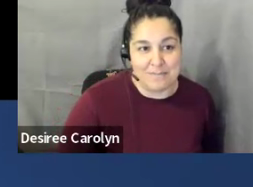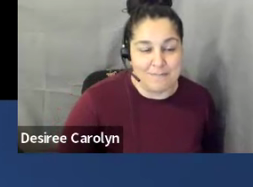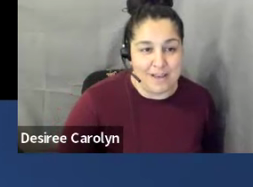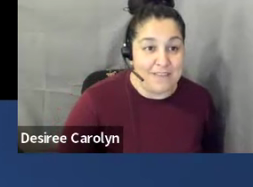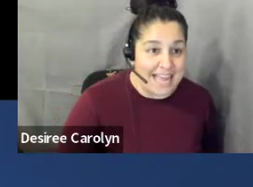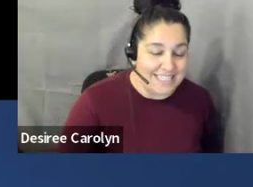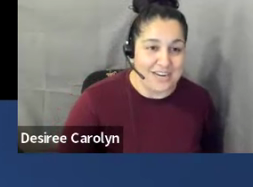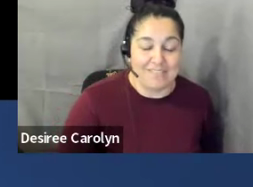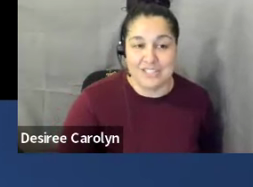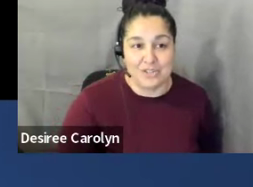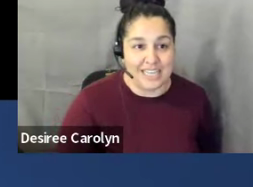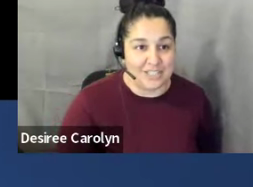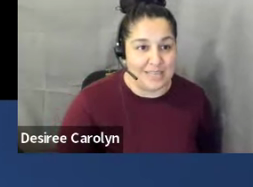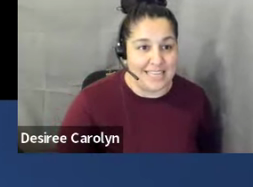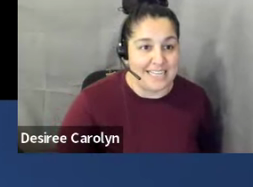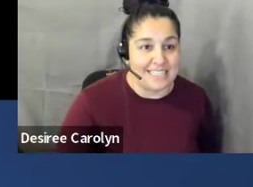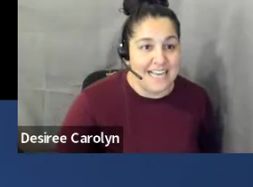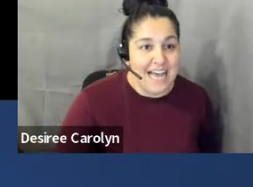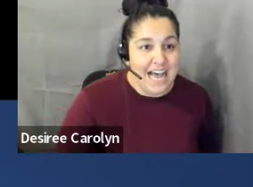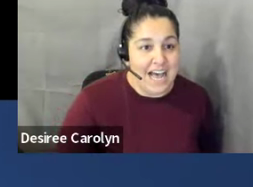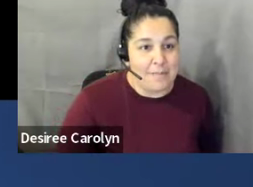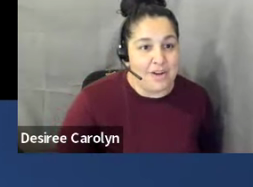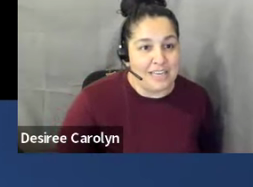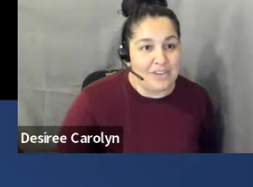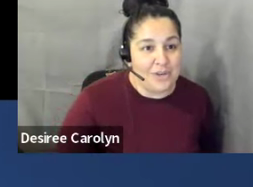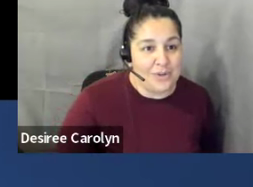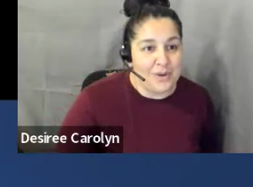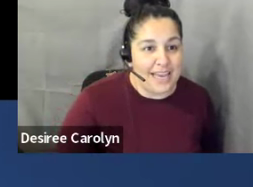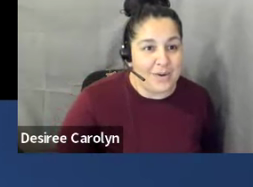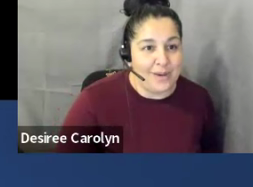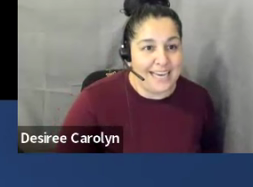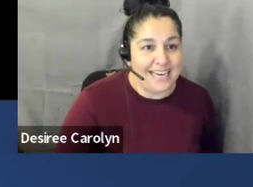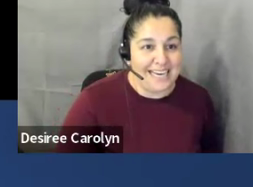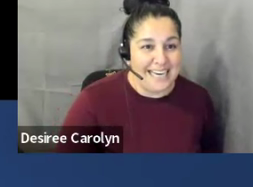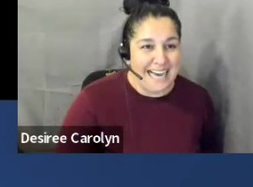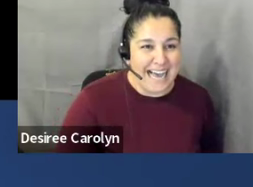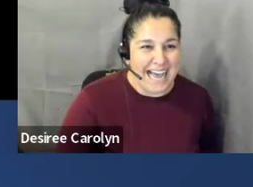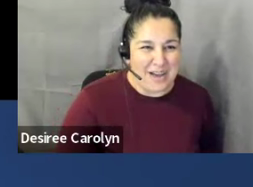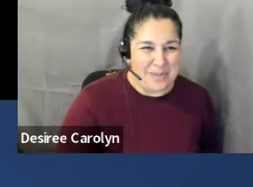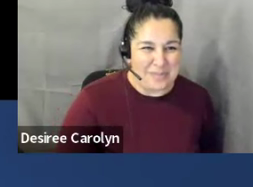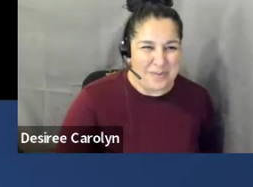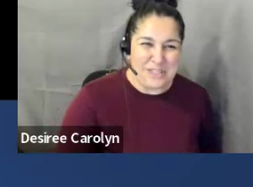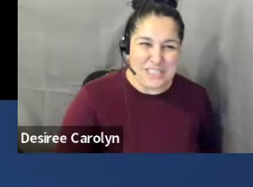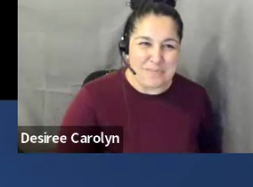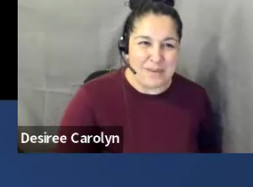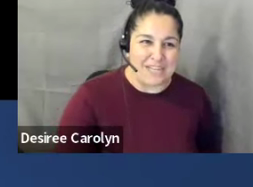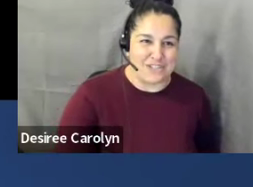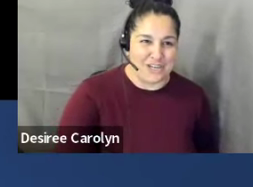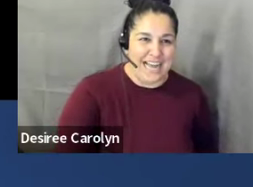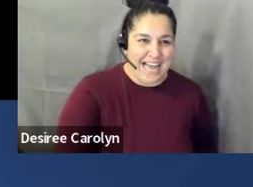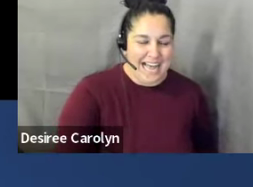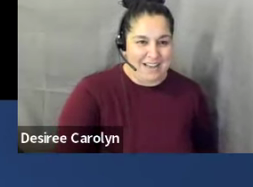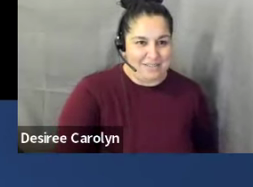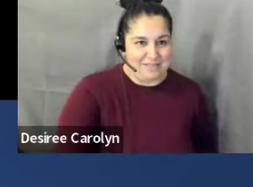our events or haven't socialized with us, I'll give you a quick, just a